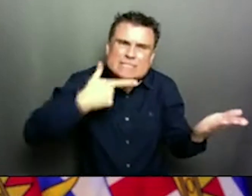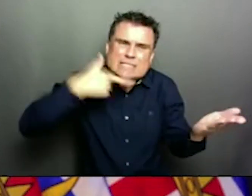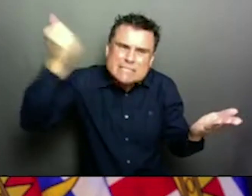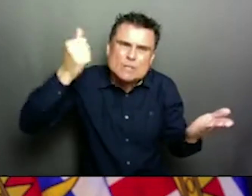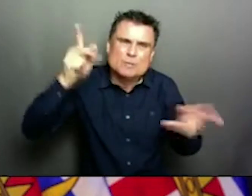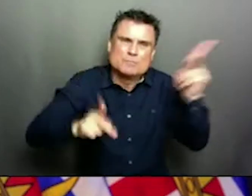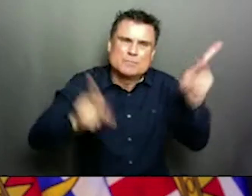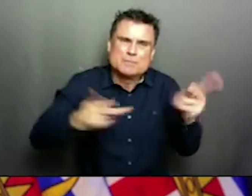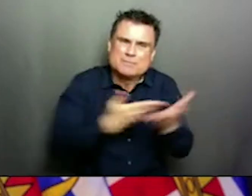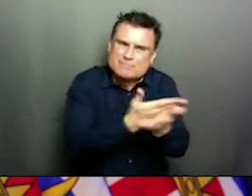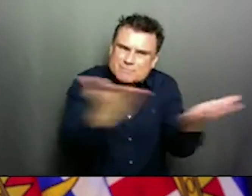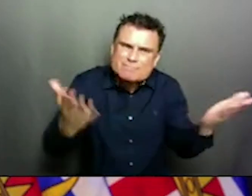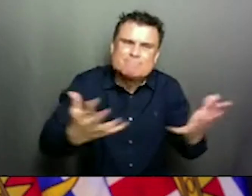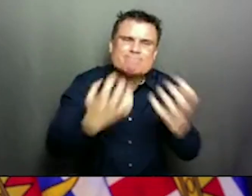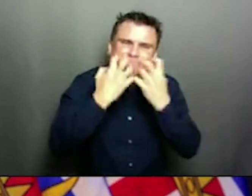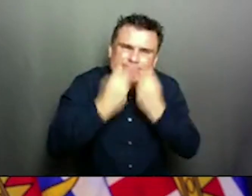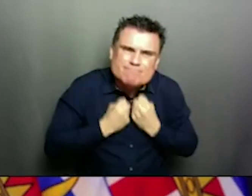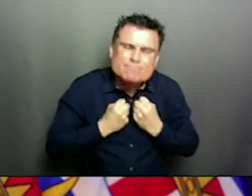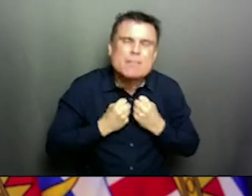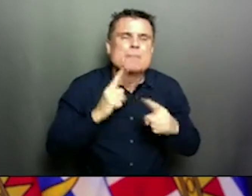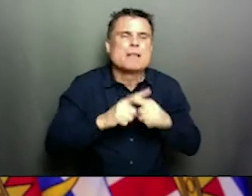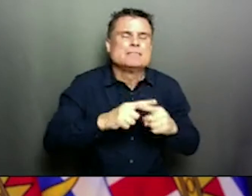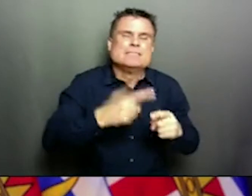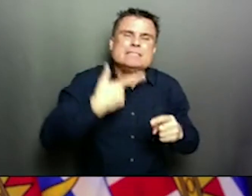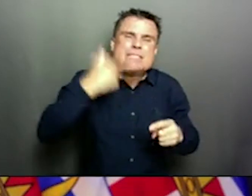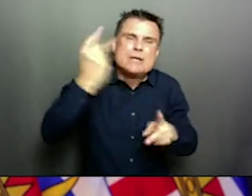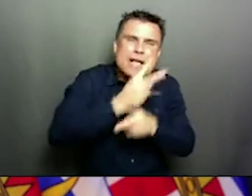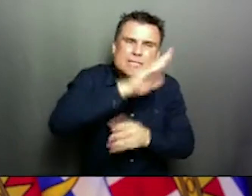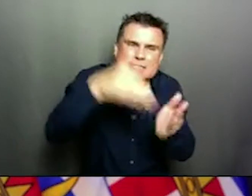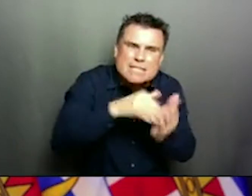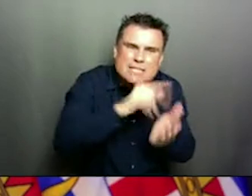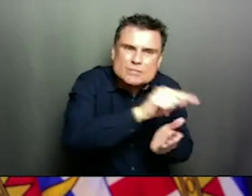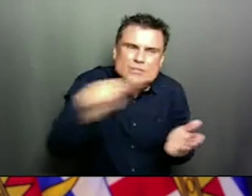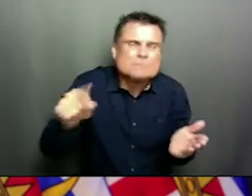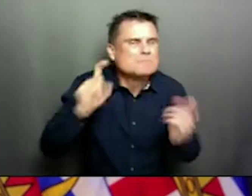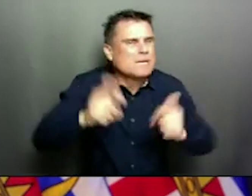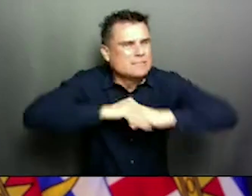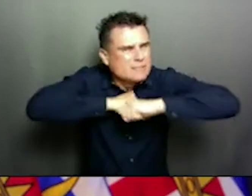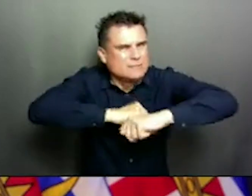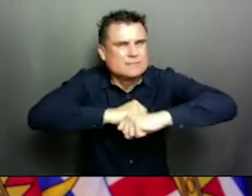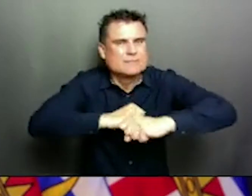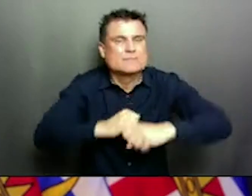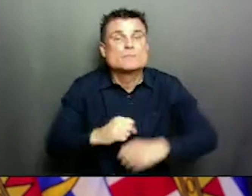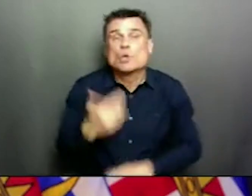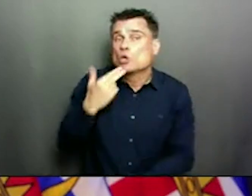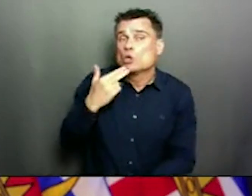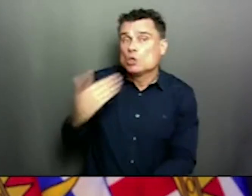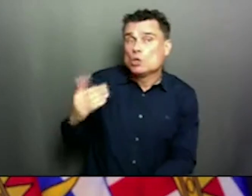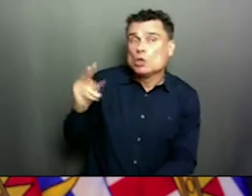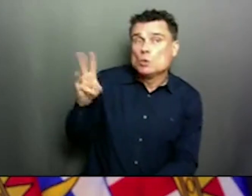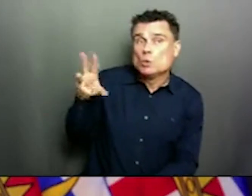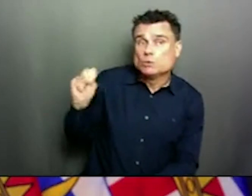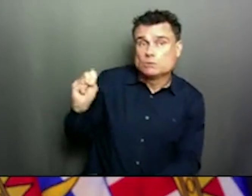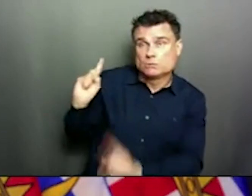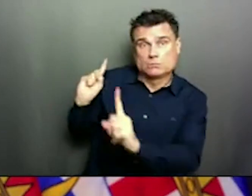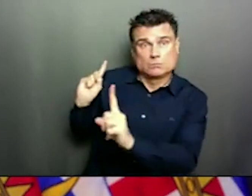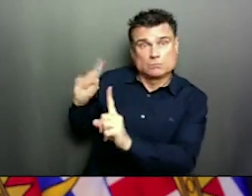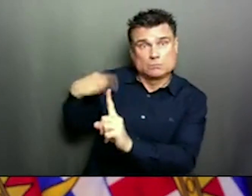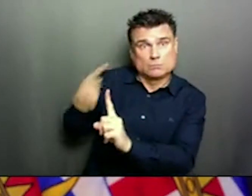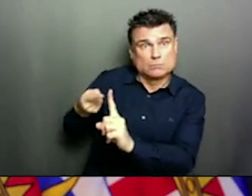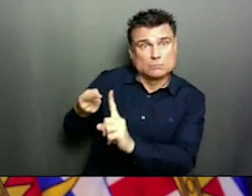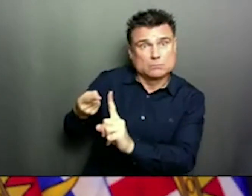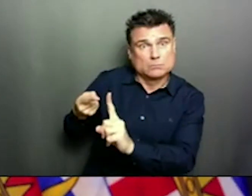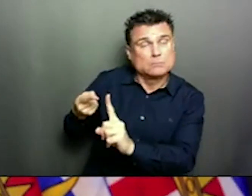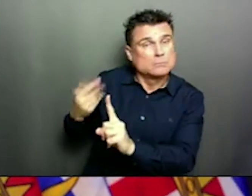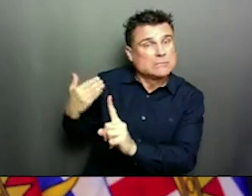in the last 2 to 3 days, we've had one new care home outbreak, and a number of them are